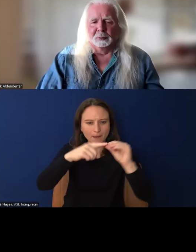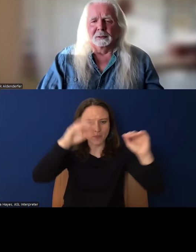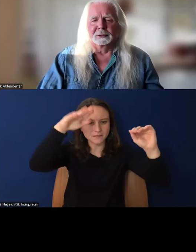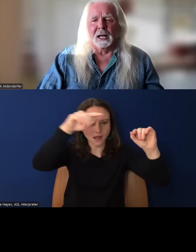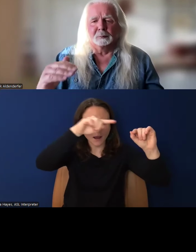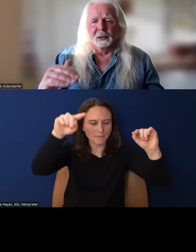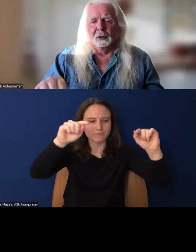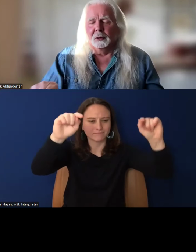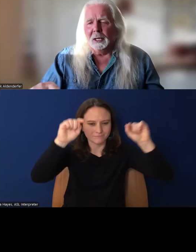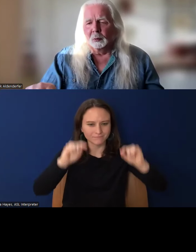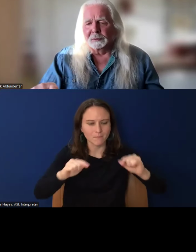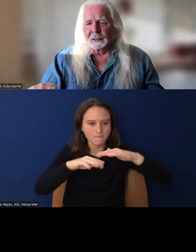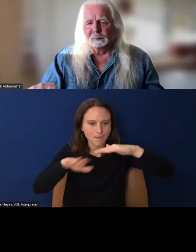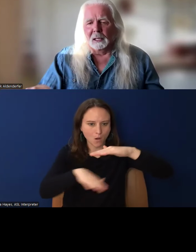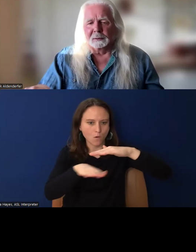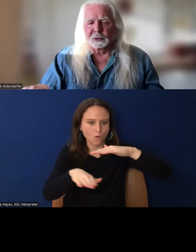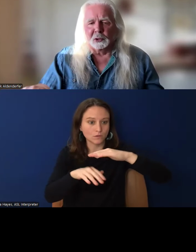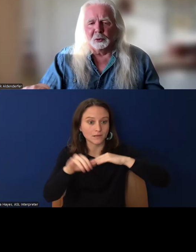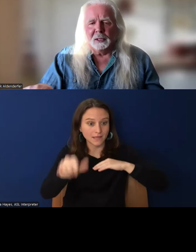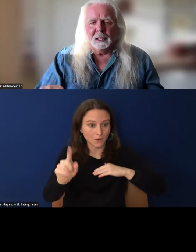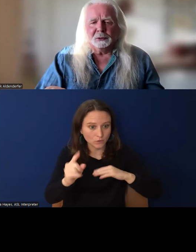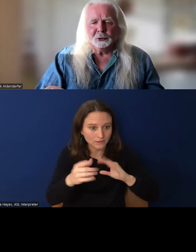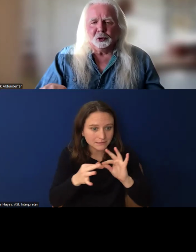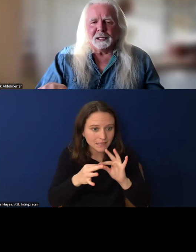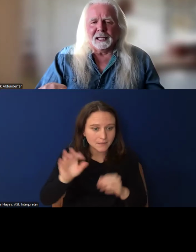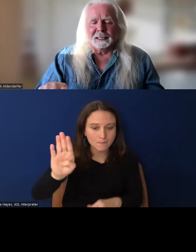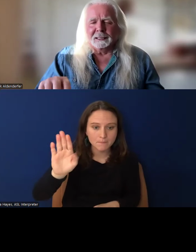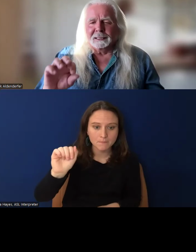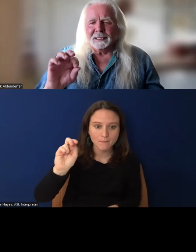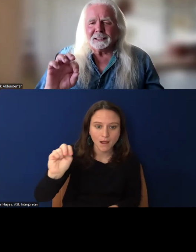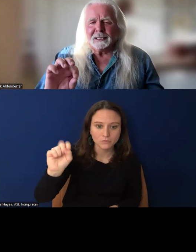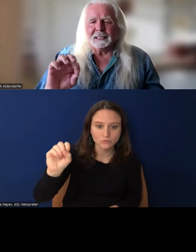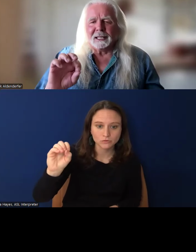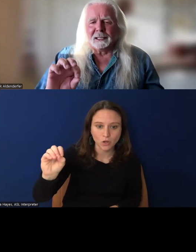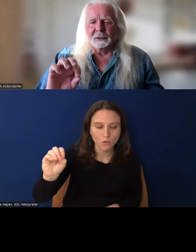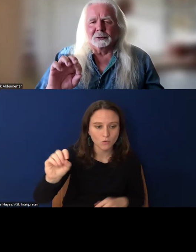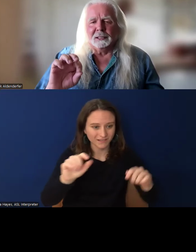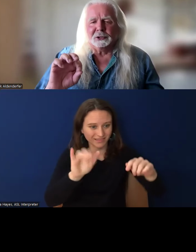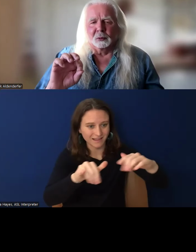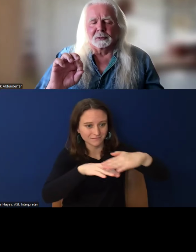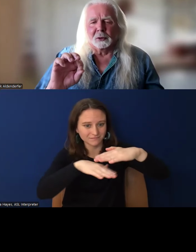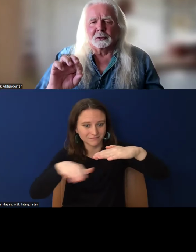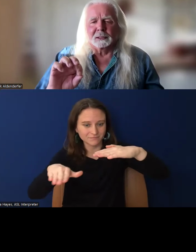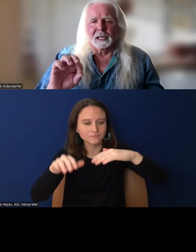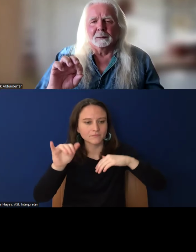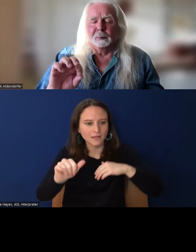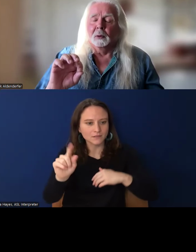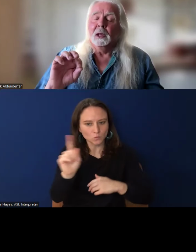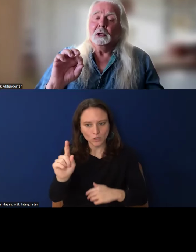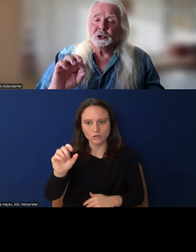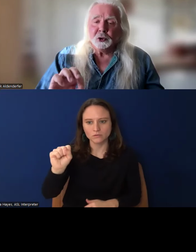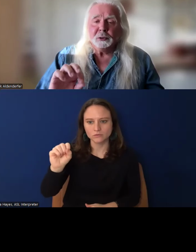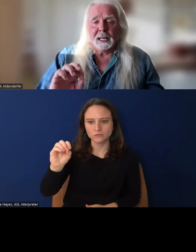below, because down below where it says Ban So, what you're looking at then is this is the exact location where Songtsen